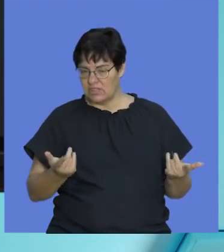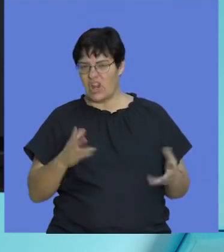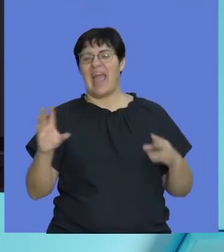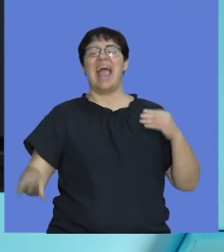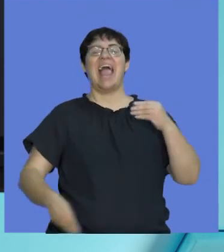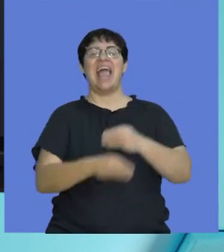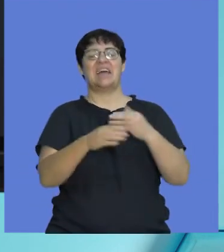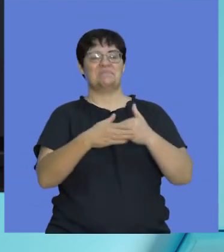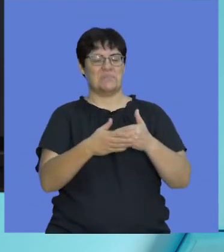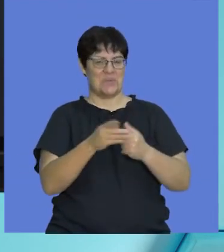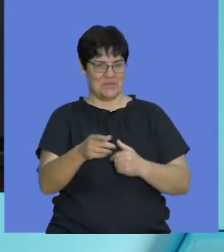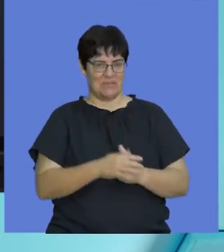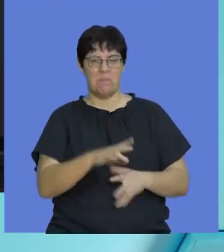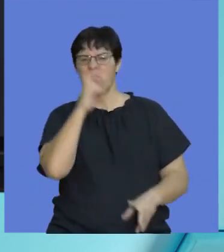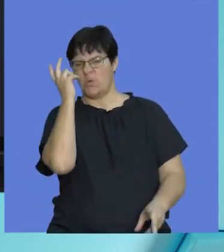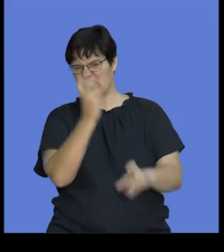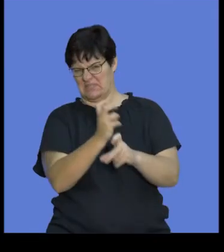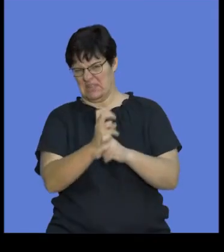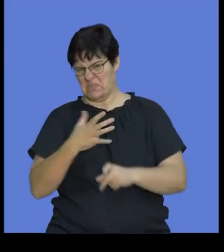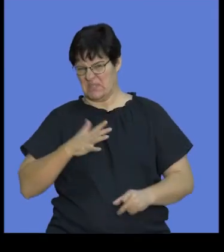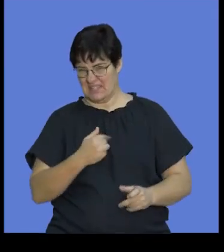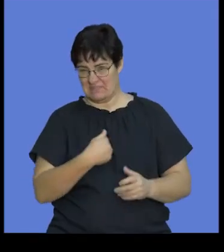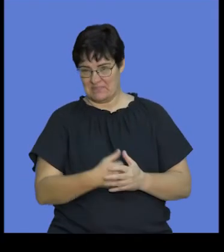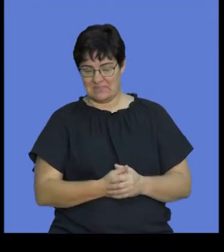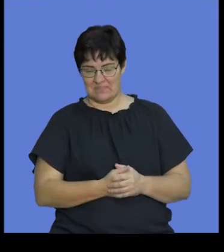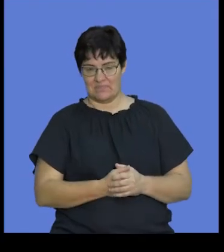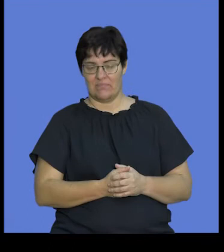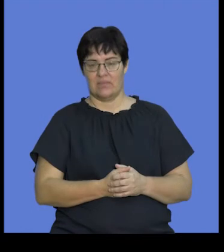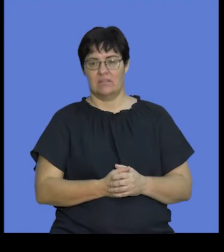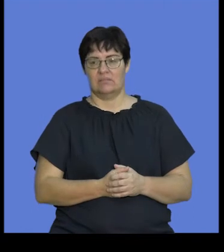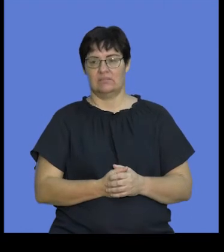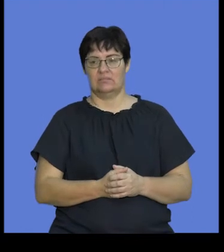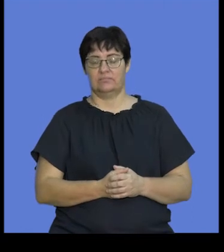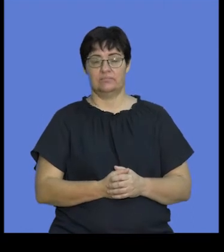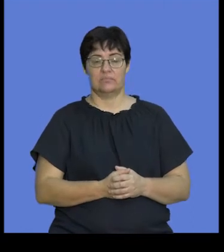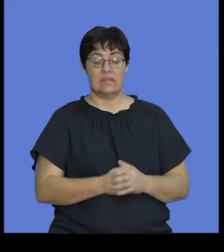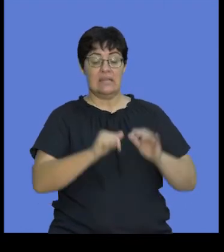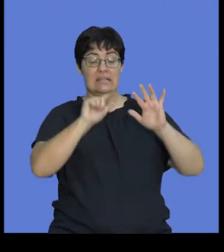add something to this or make it a little bit more difficult. So the